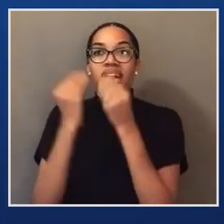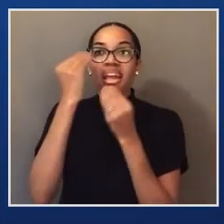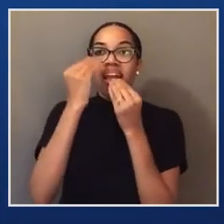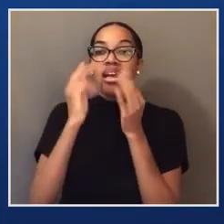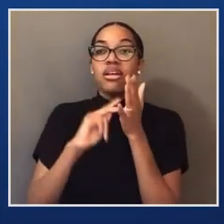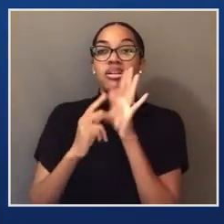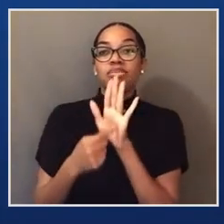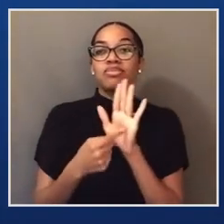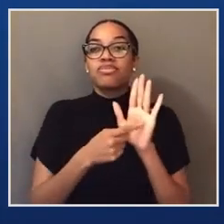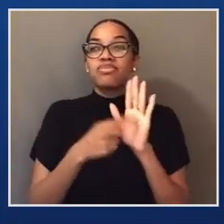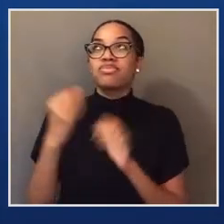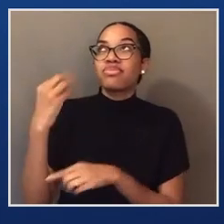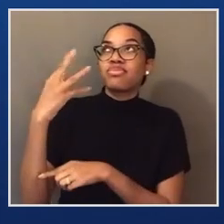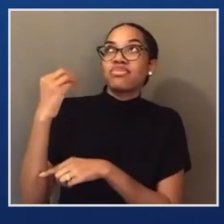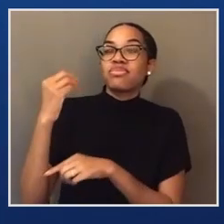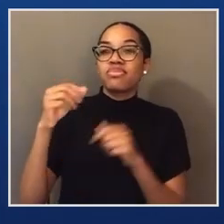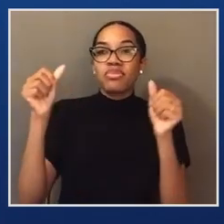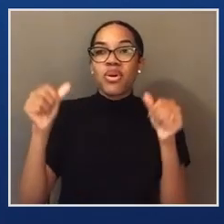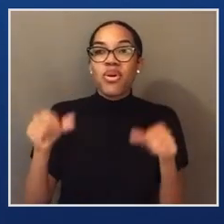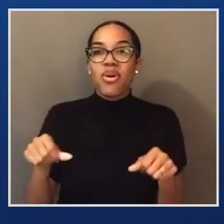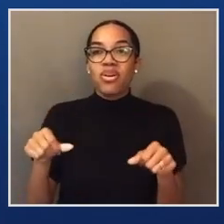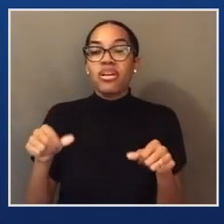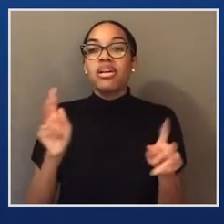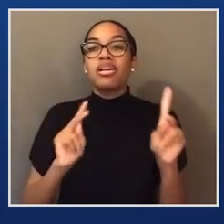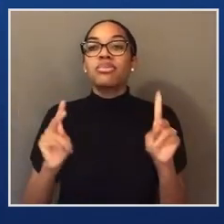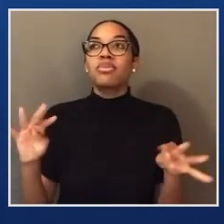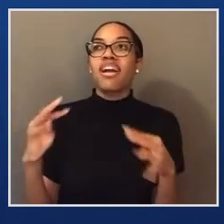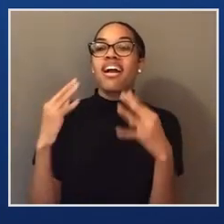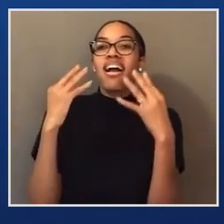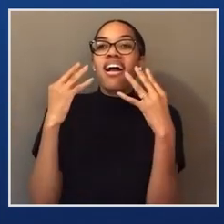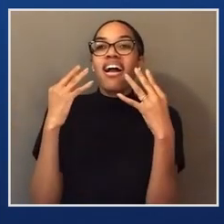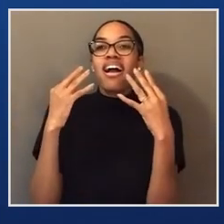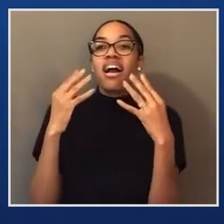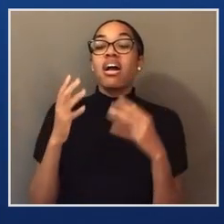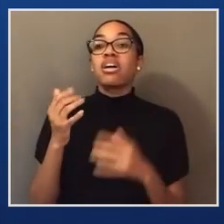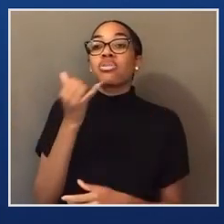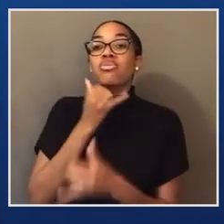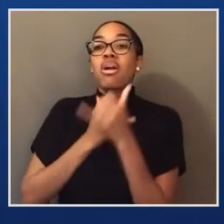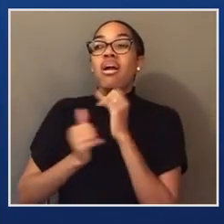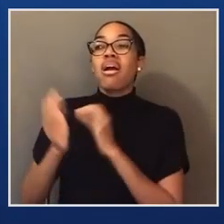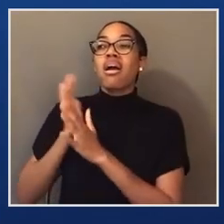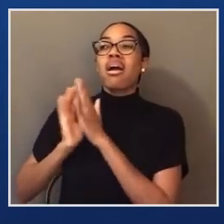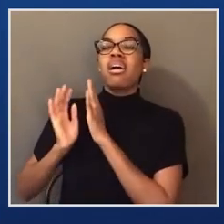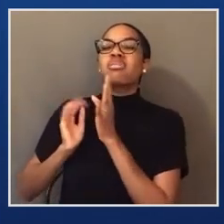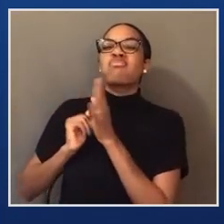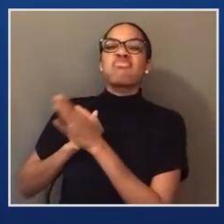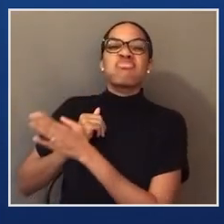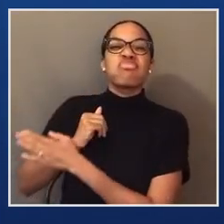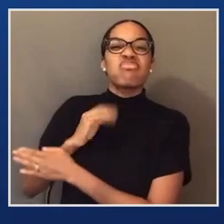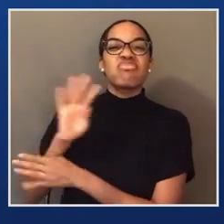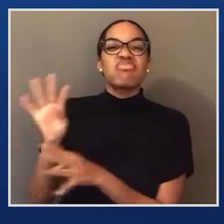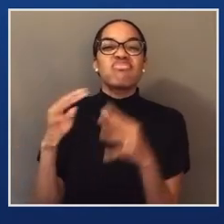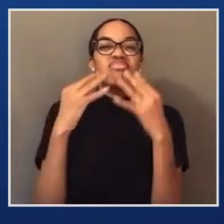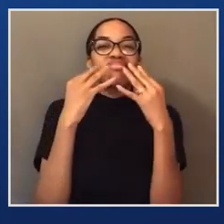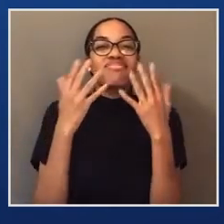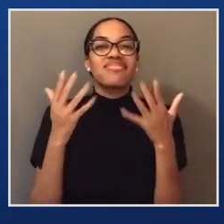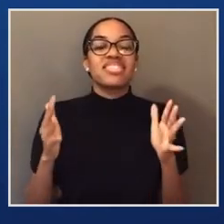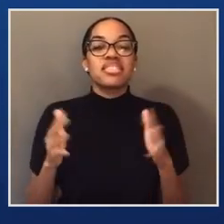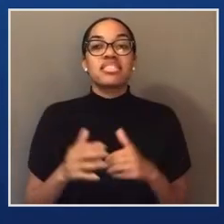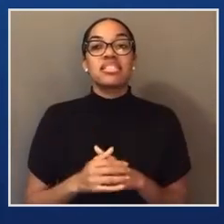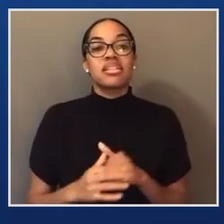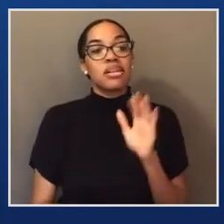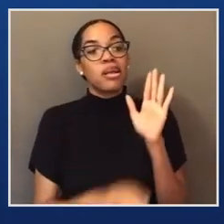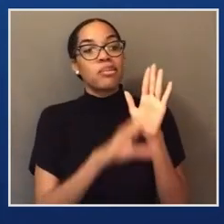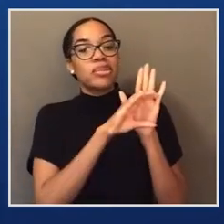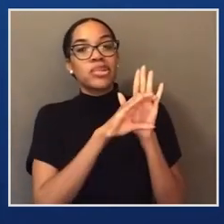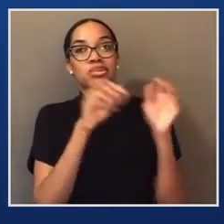I done some things that wrong. The flash is on this little light of mine. They say a picture's worth a thousand